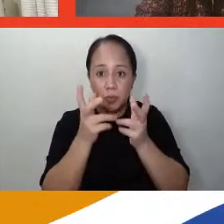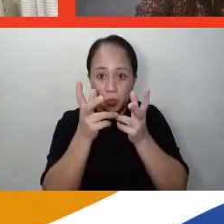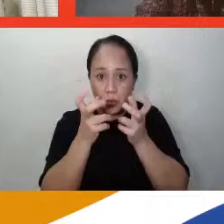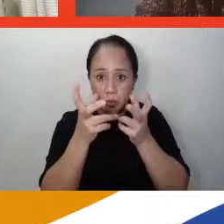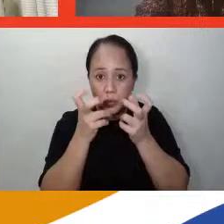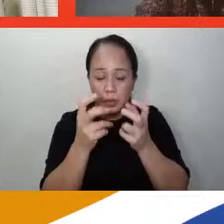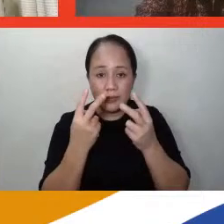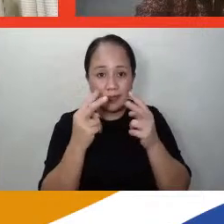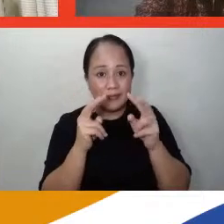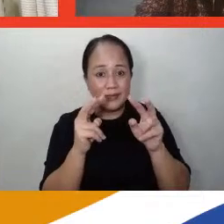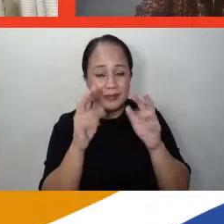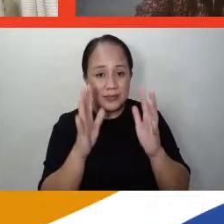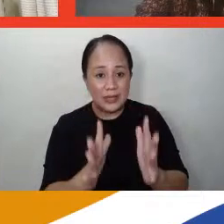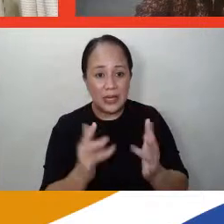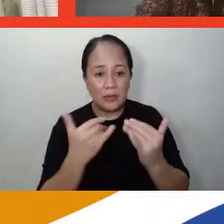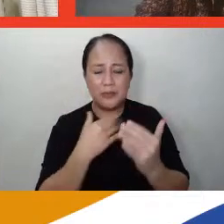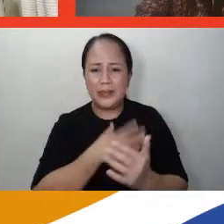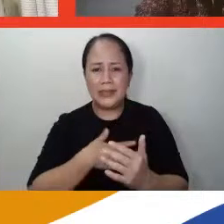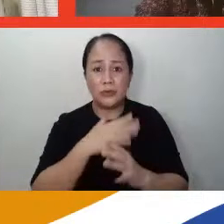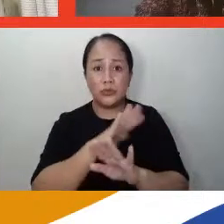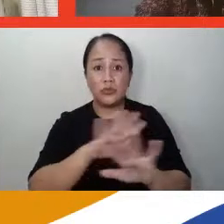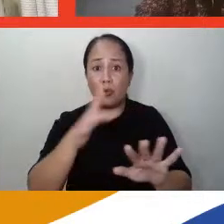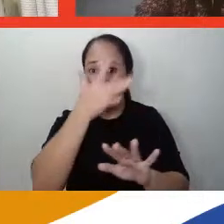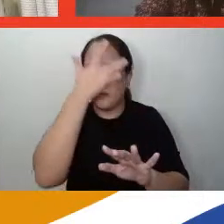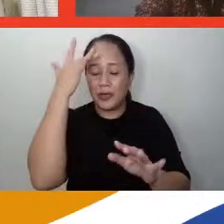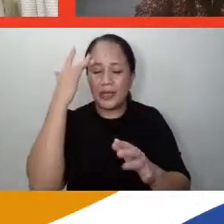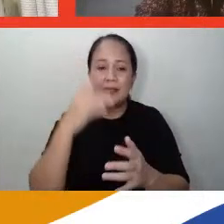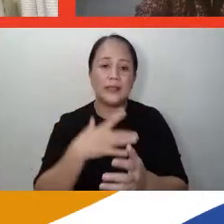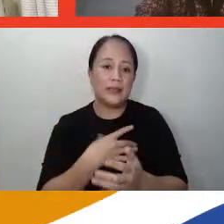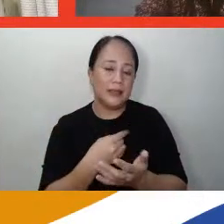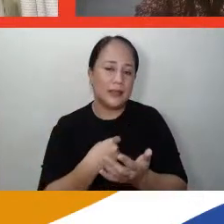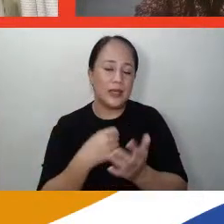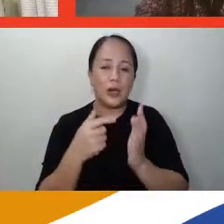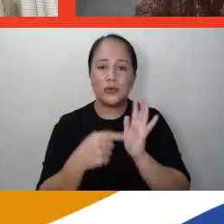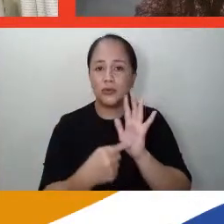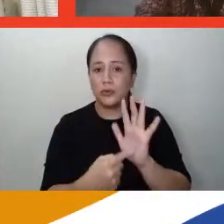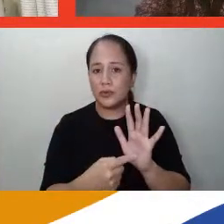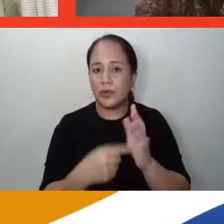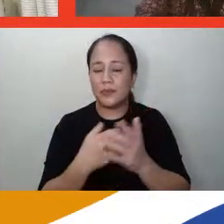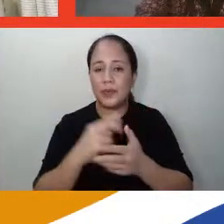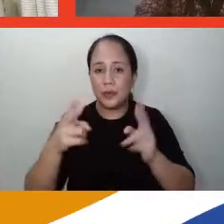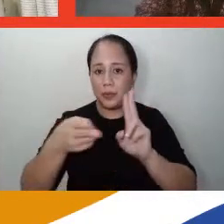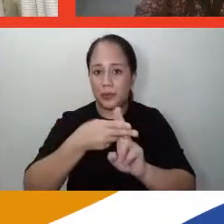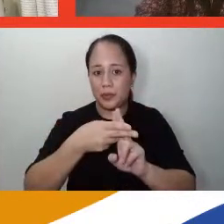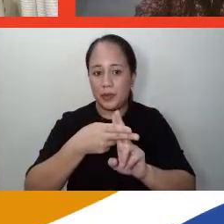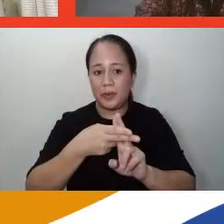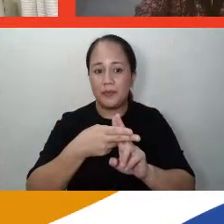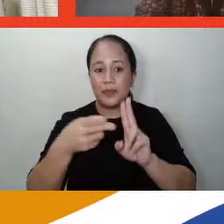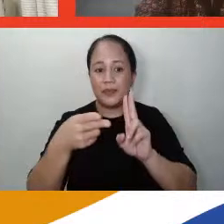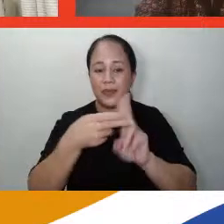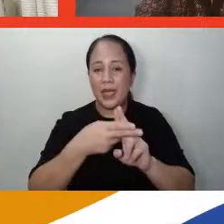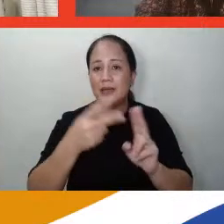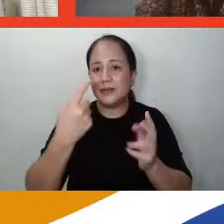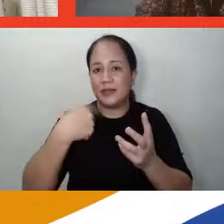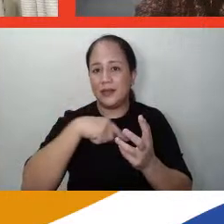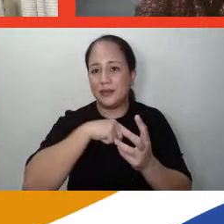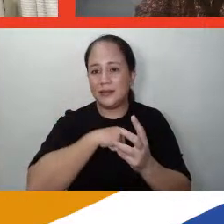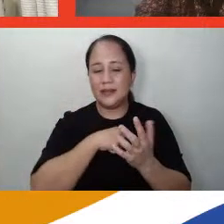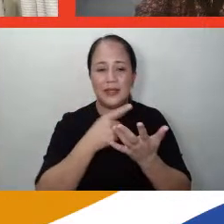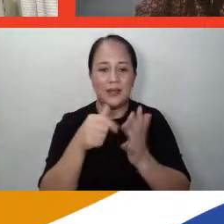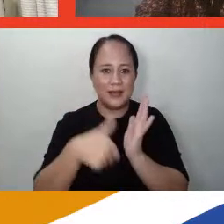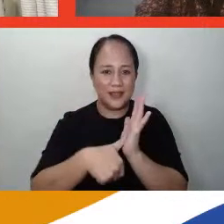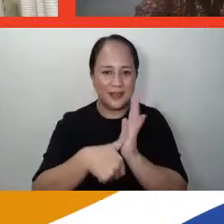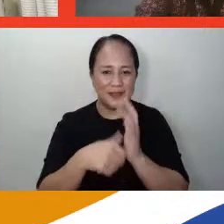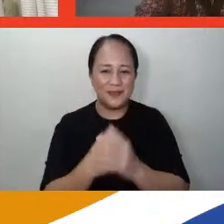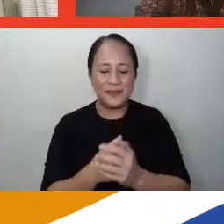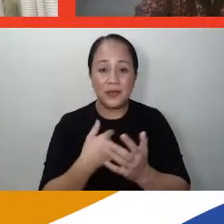viewers right now, please do not forget to like and share our episode tonight and use the hashtag Satin ang Eleksyon. And if you have